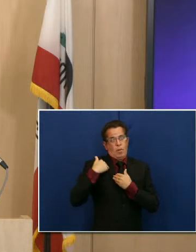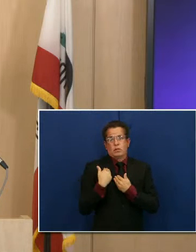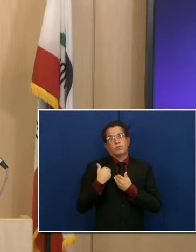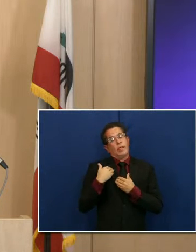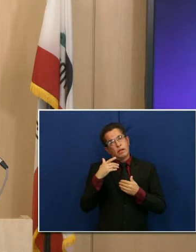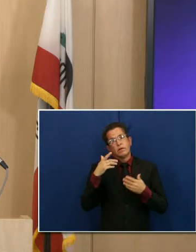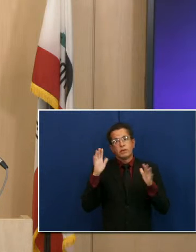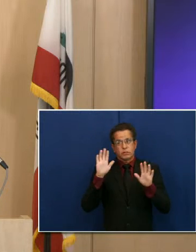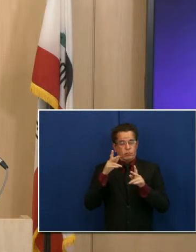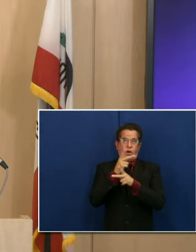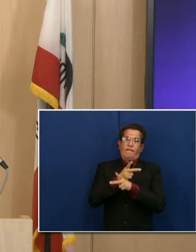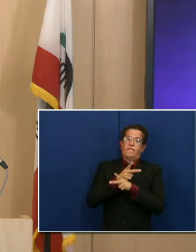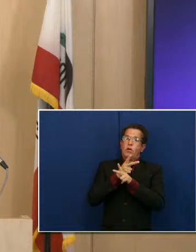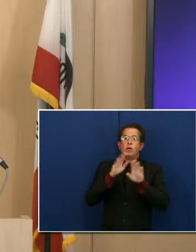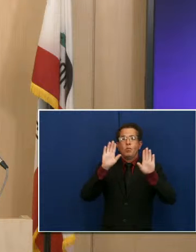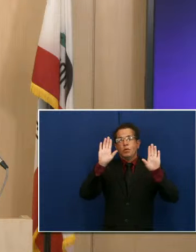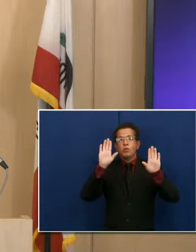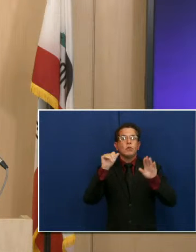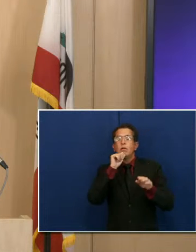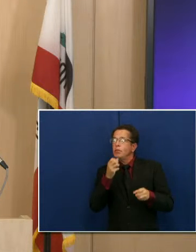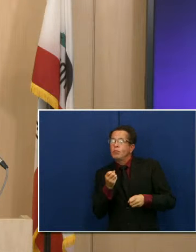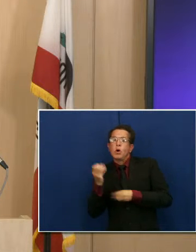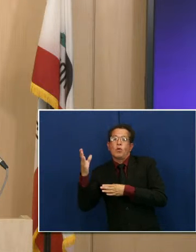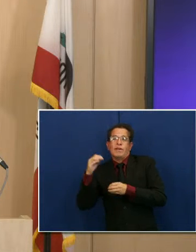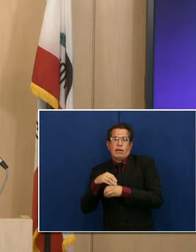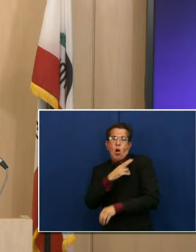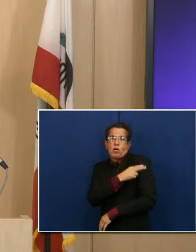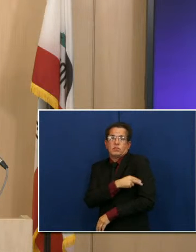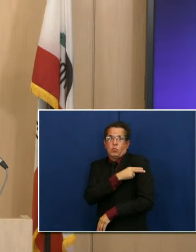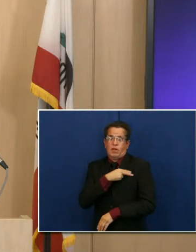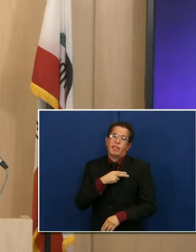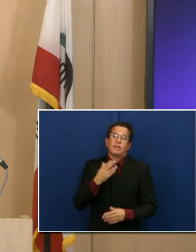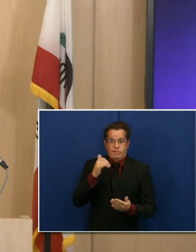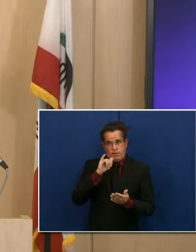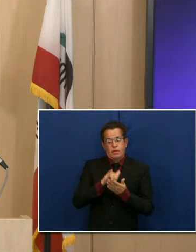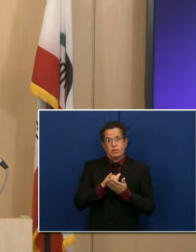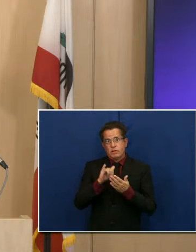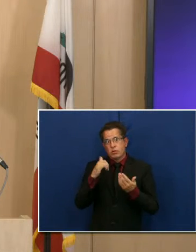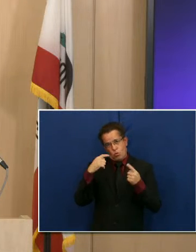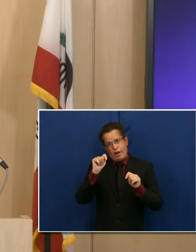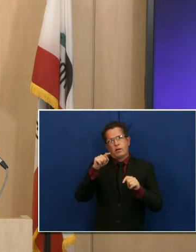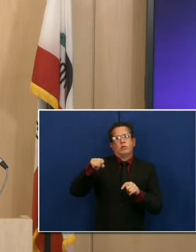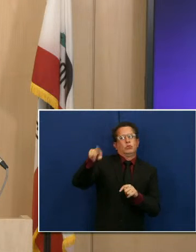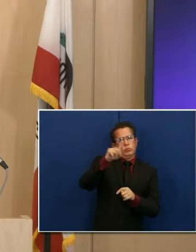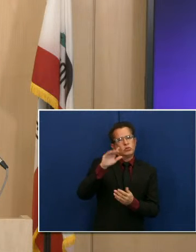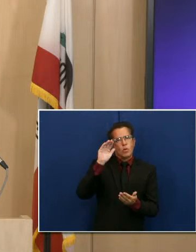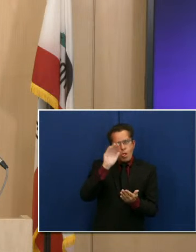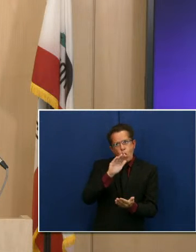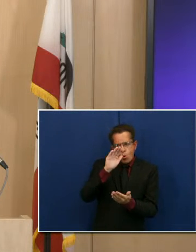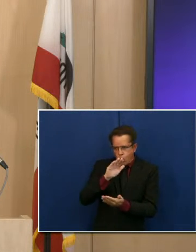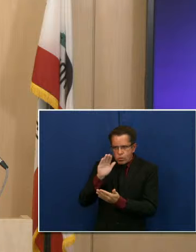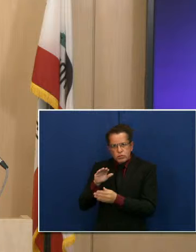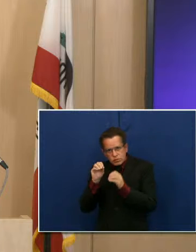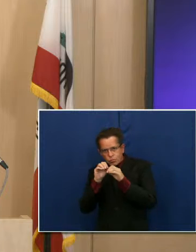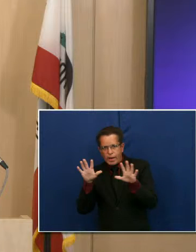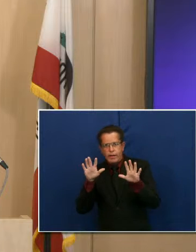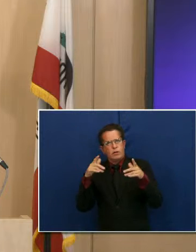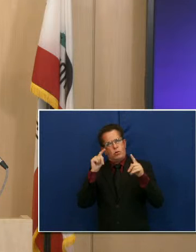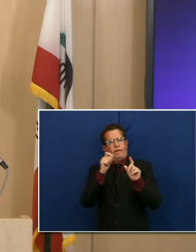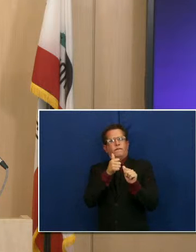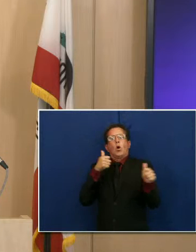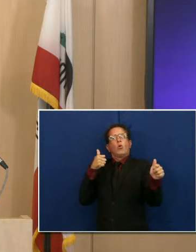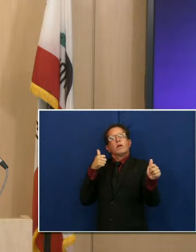to impact the situation our hospitals face. And that's what we do by slowing the spread and by coming together. We are